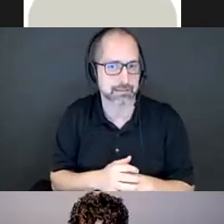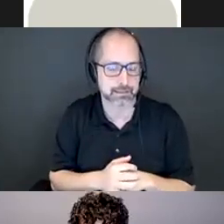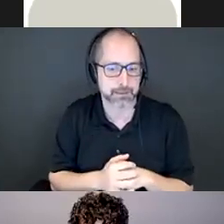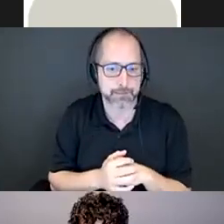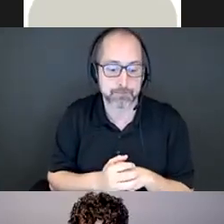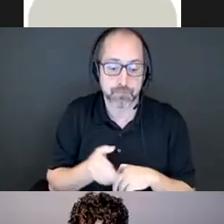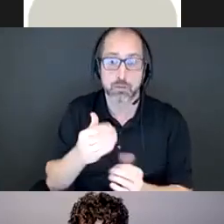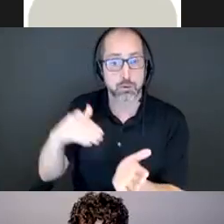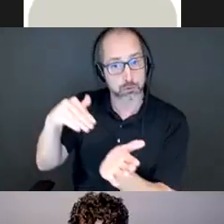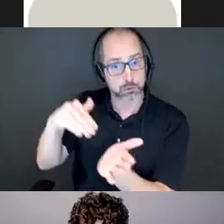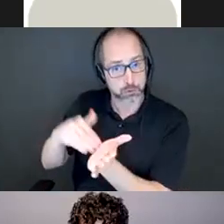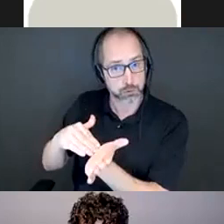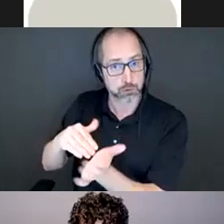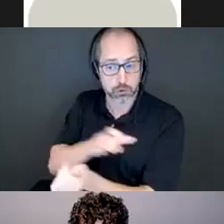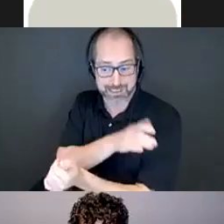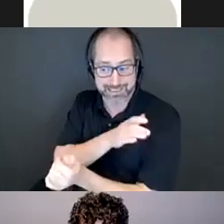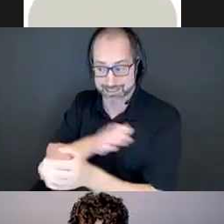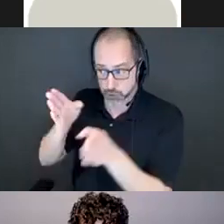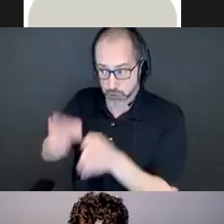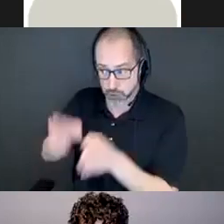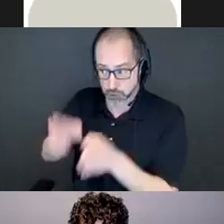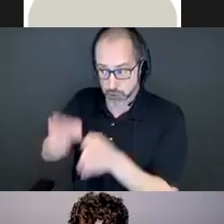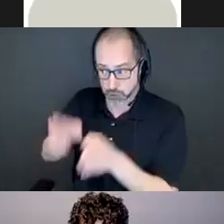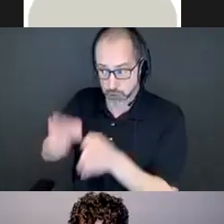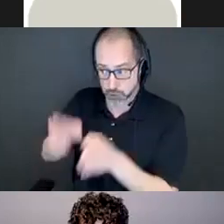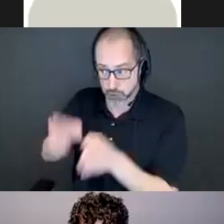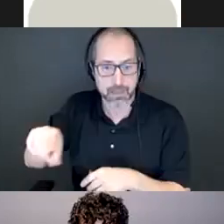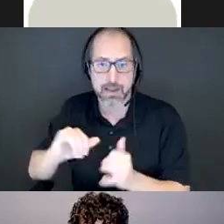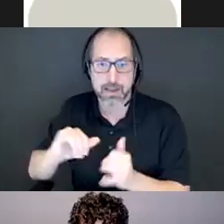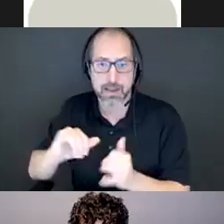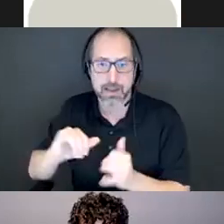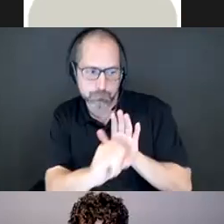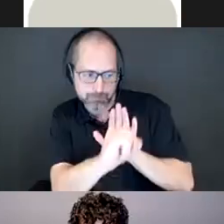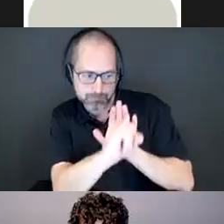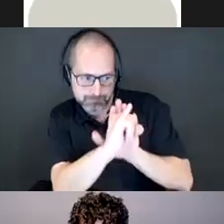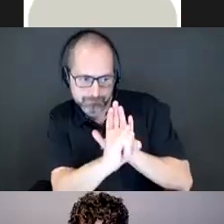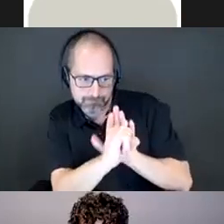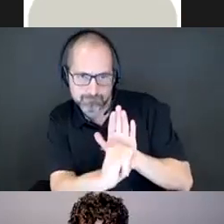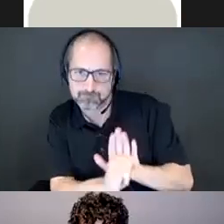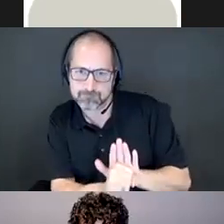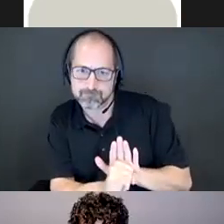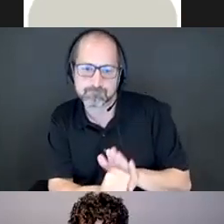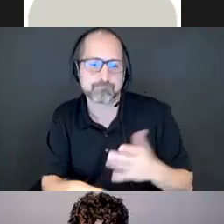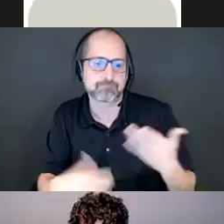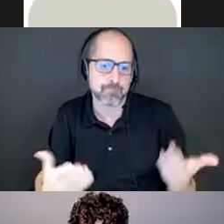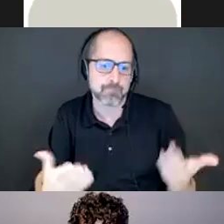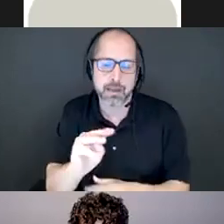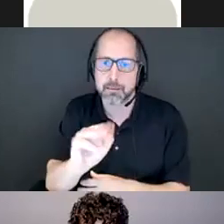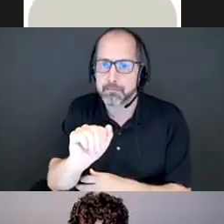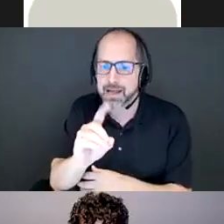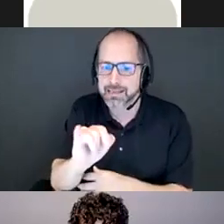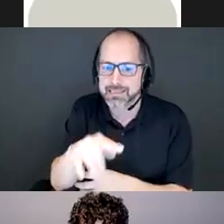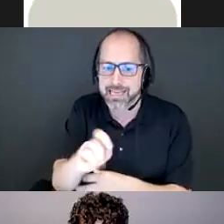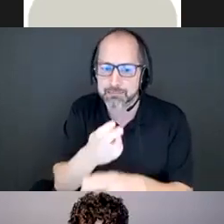there, these are the criteria for substance use disorders. Maladaptive use leading to stress or